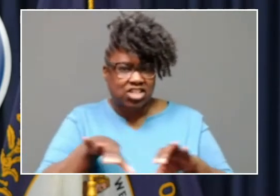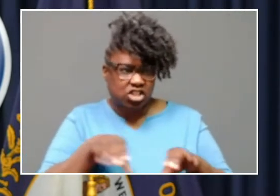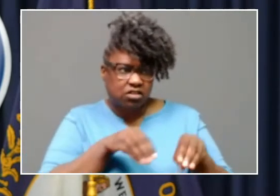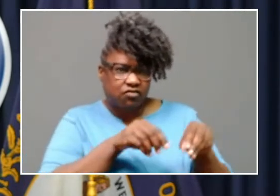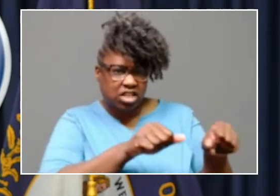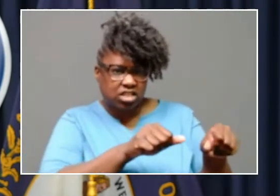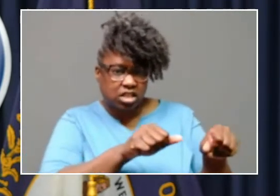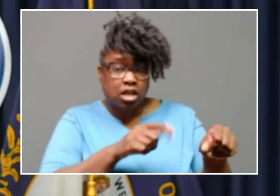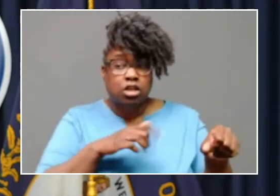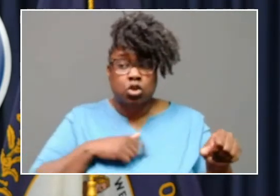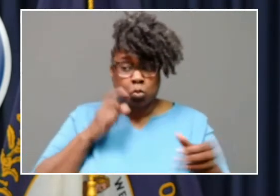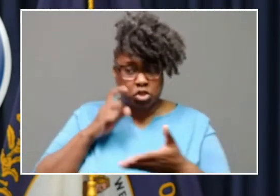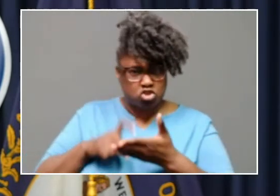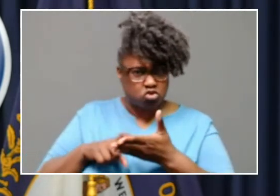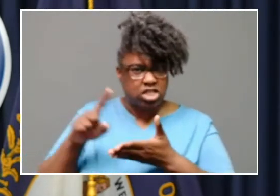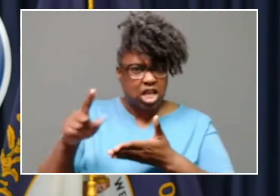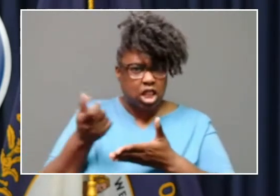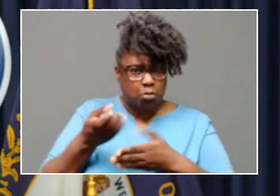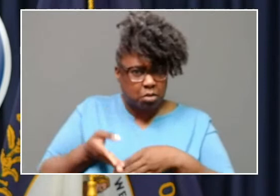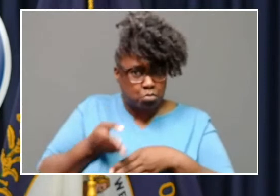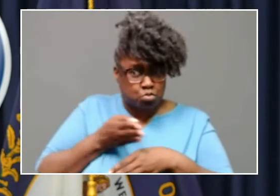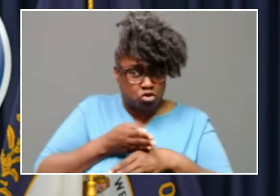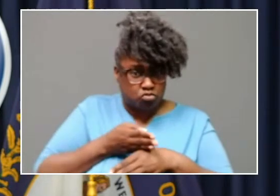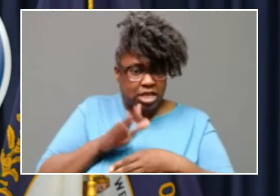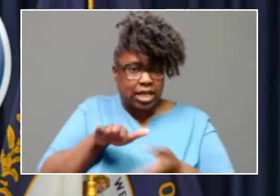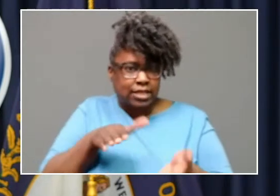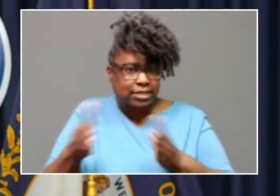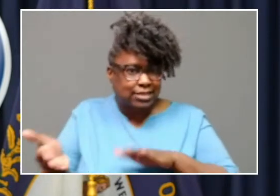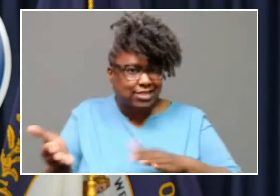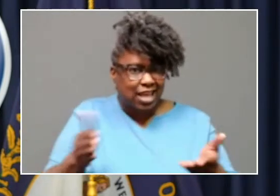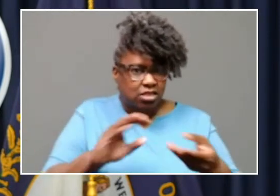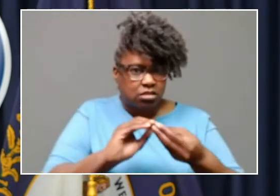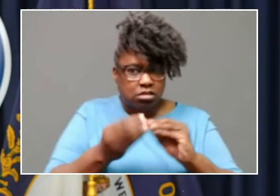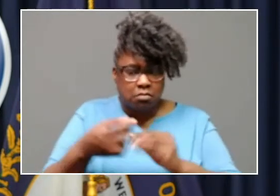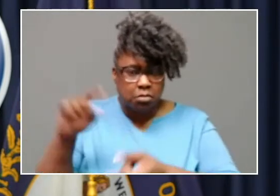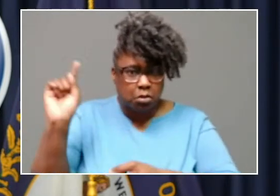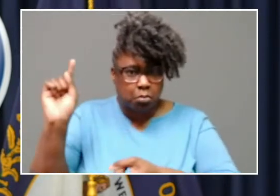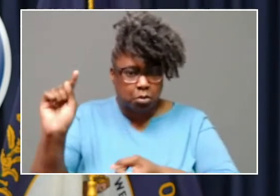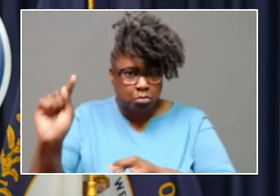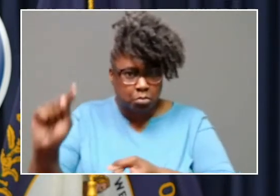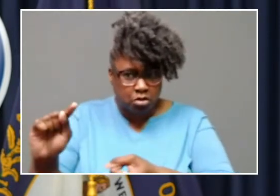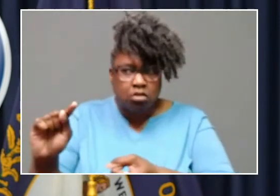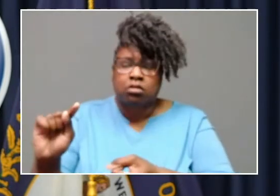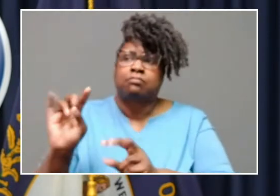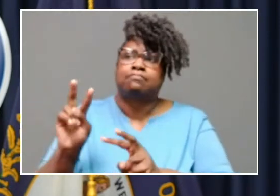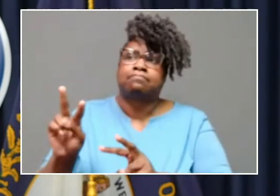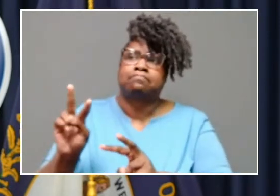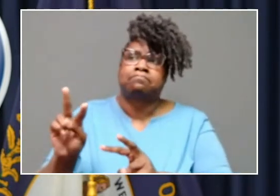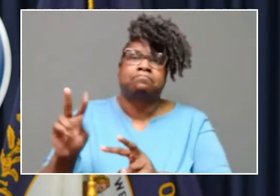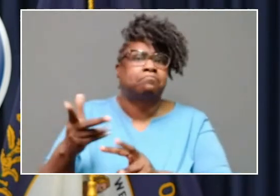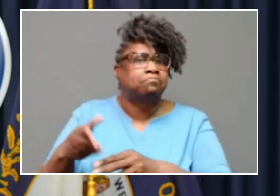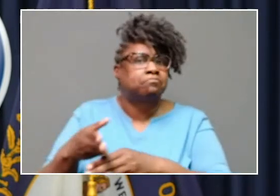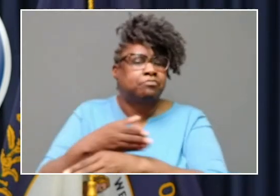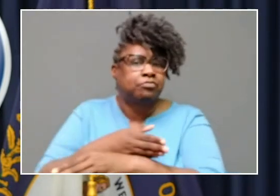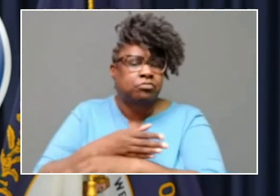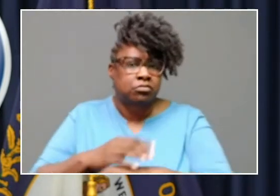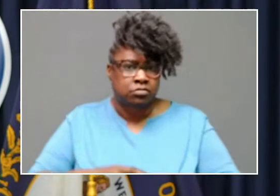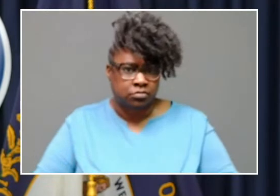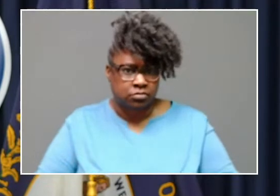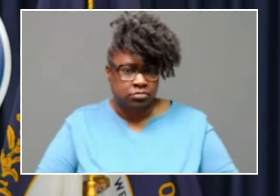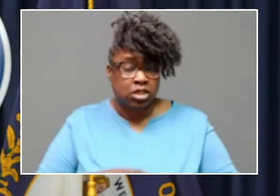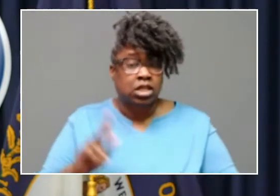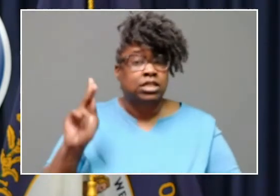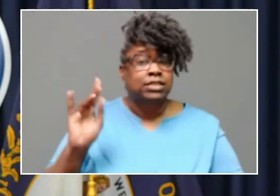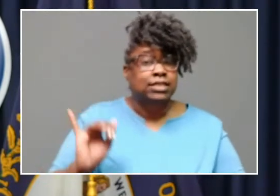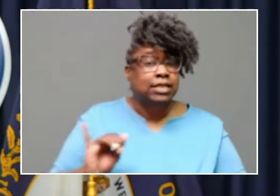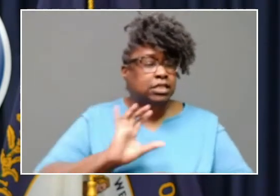This early signal gives us some support that our prevention and intervention efforts that are implemented by Kentucky,